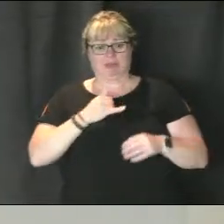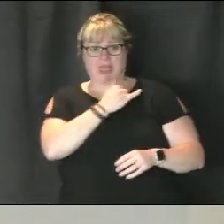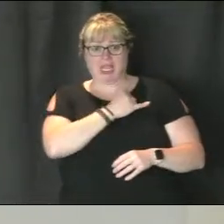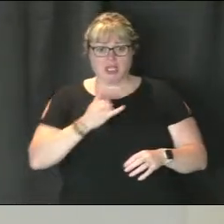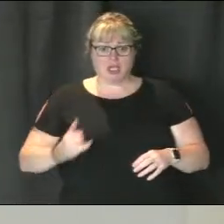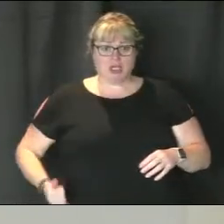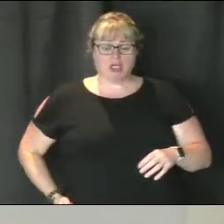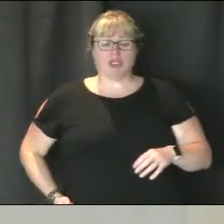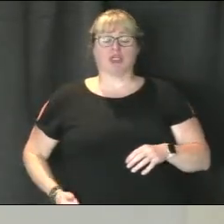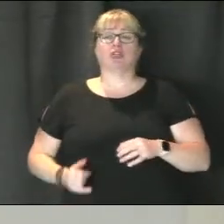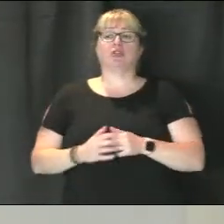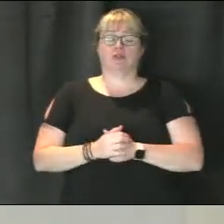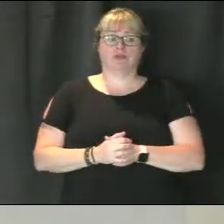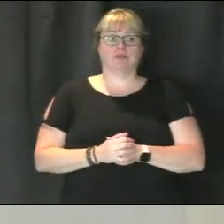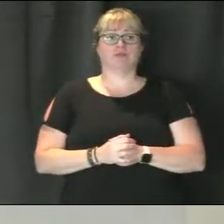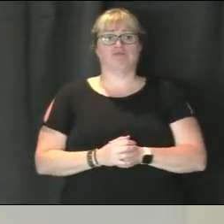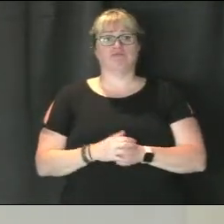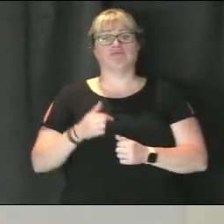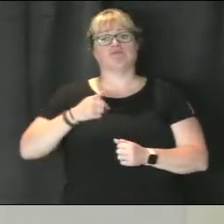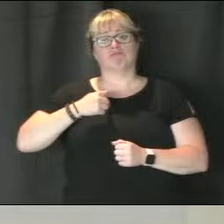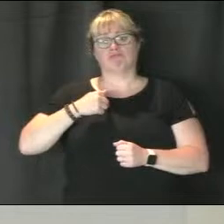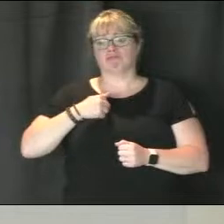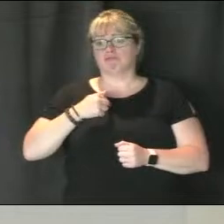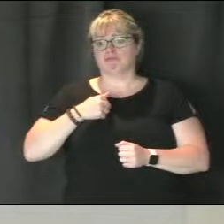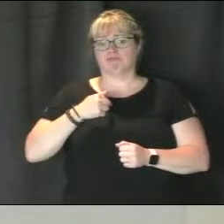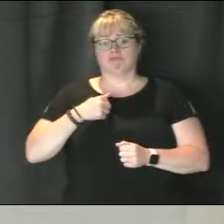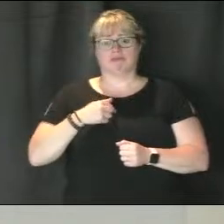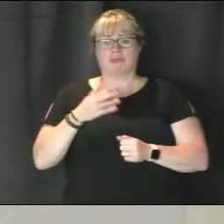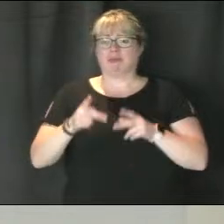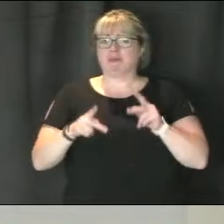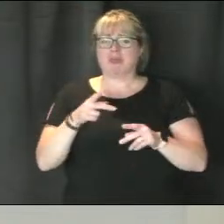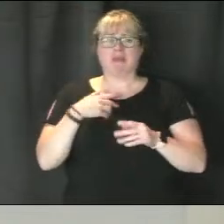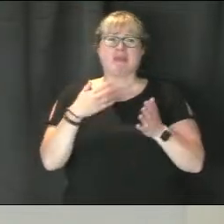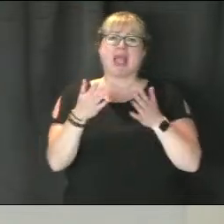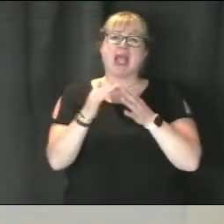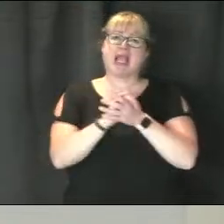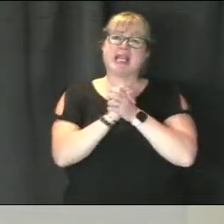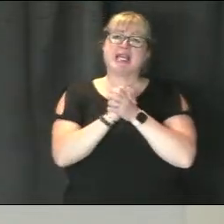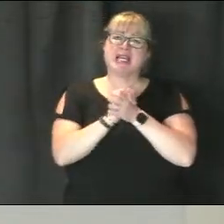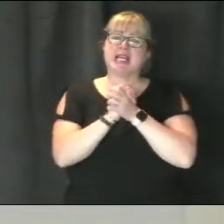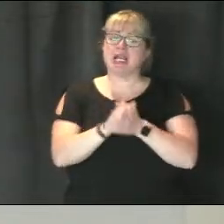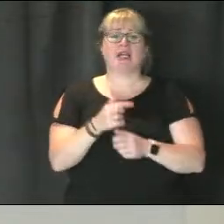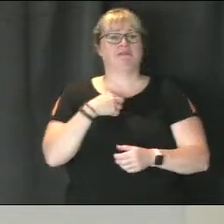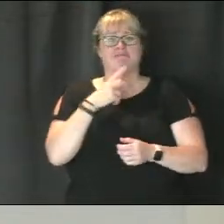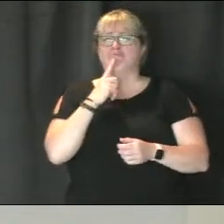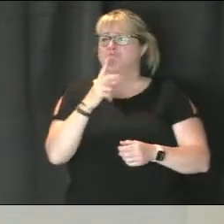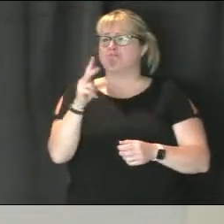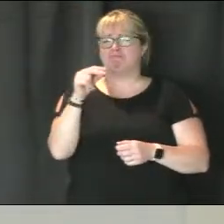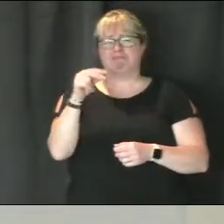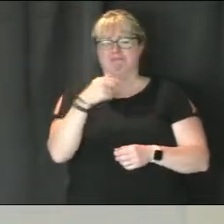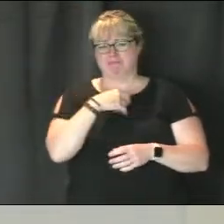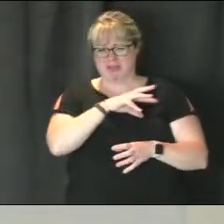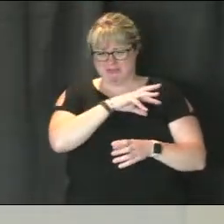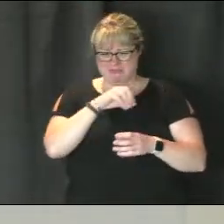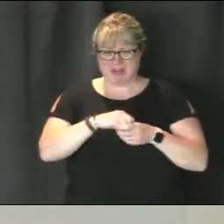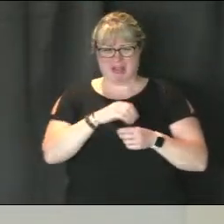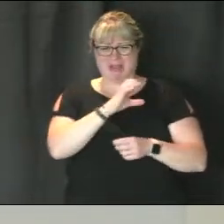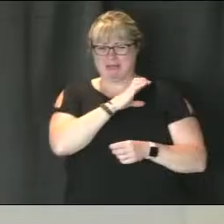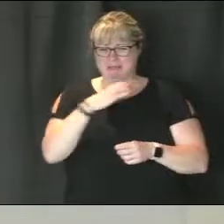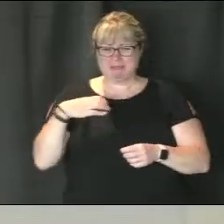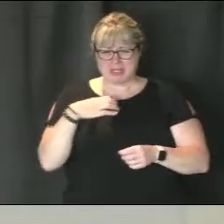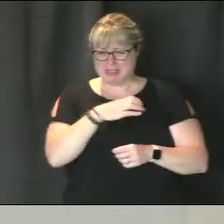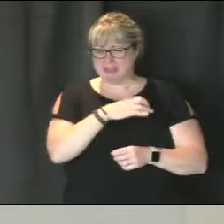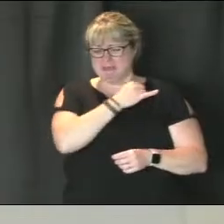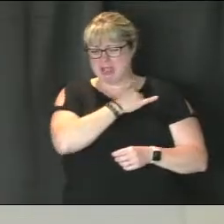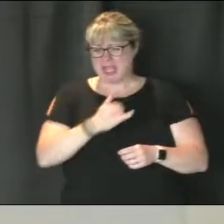right? So, of course, I was almost bribed into saying, because I always said I'll never be a mayor on council, but I was